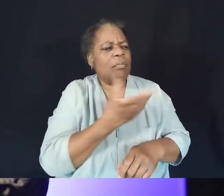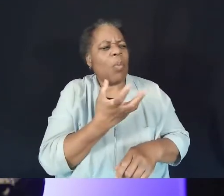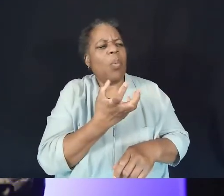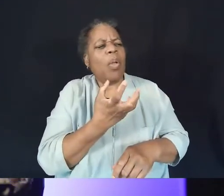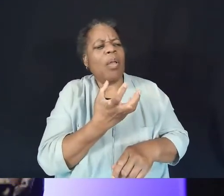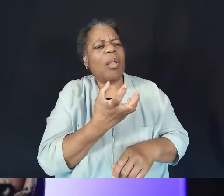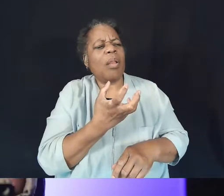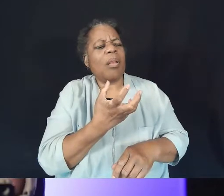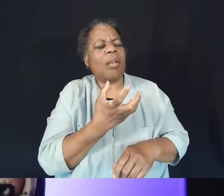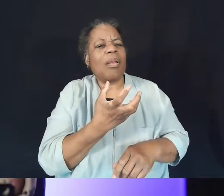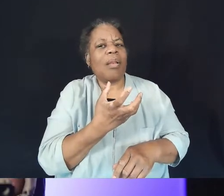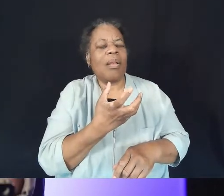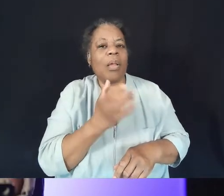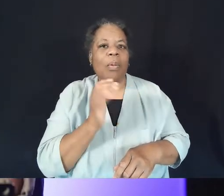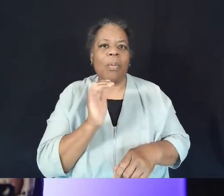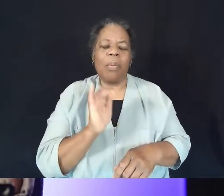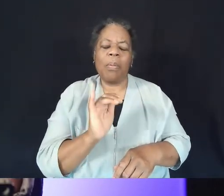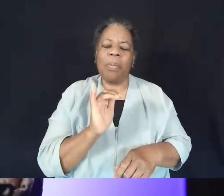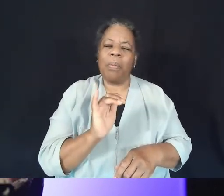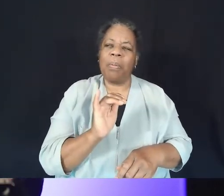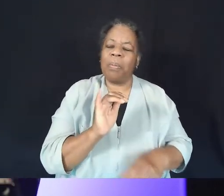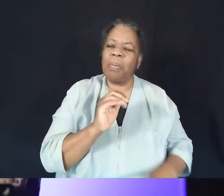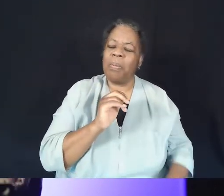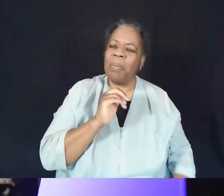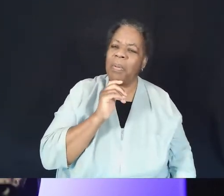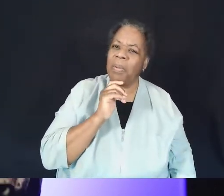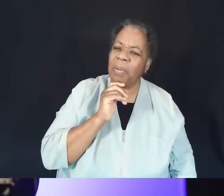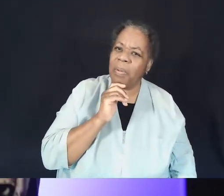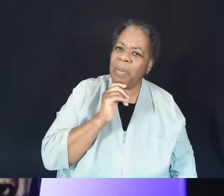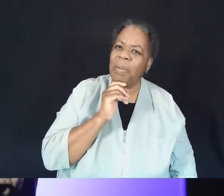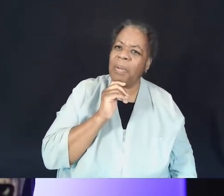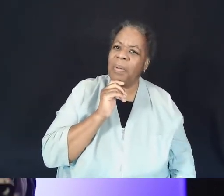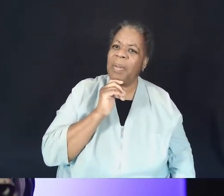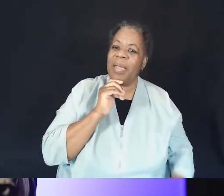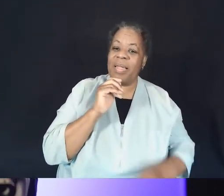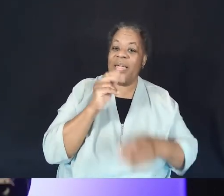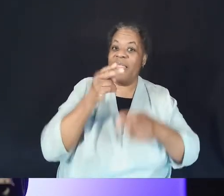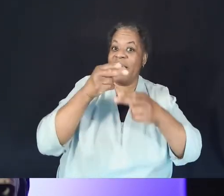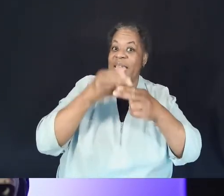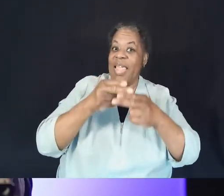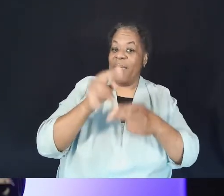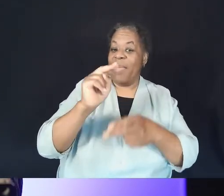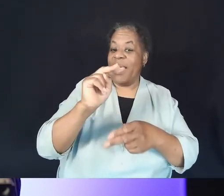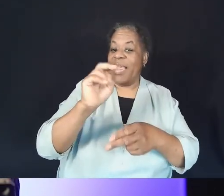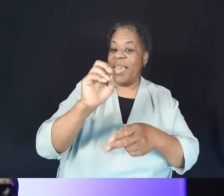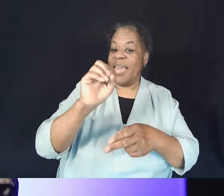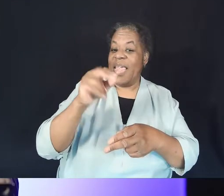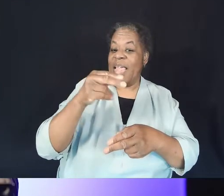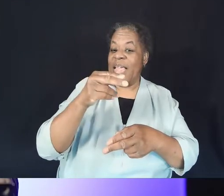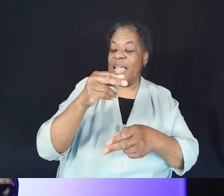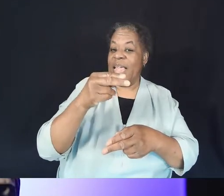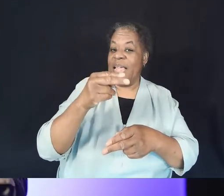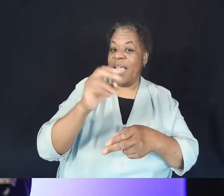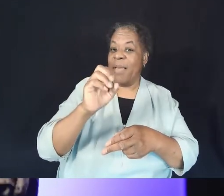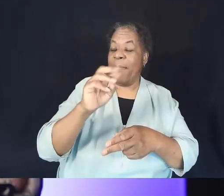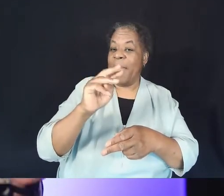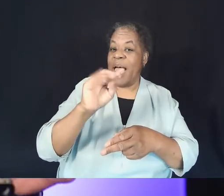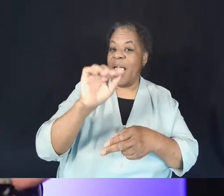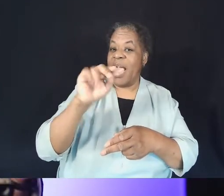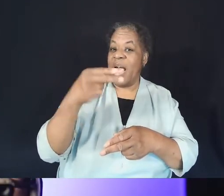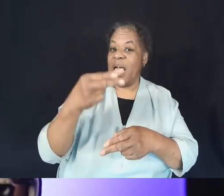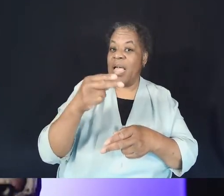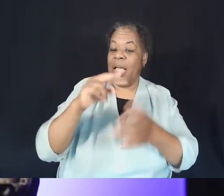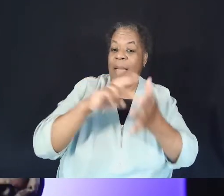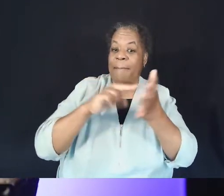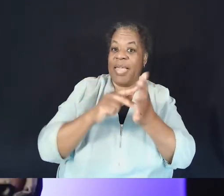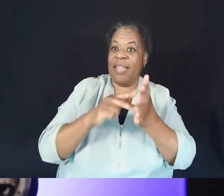I'm really stunned by the scene because the name Nehemiah means God who comforts. So when the king